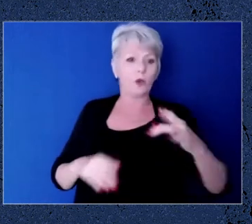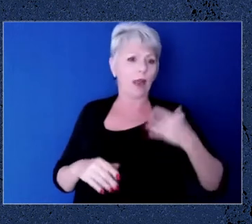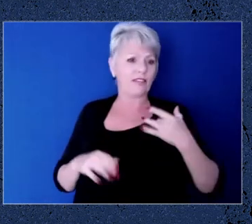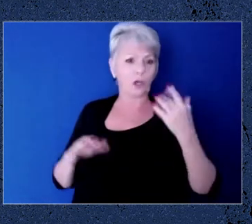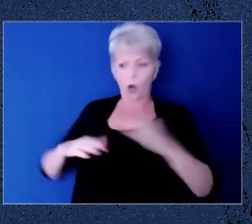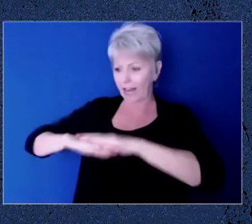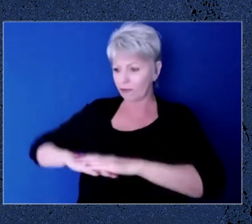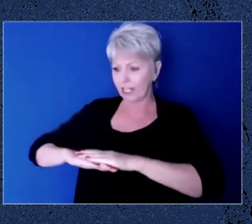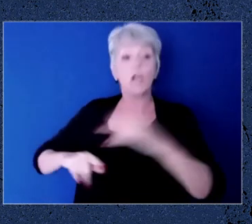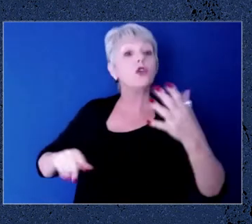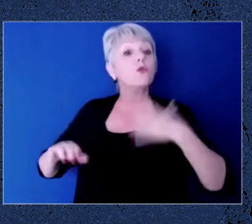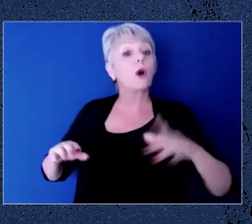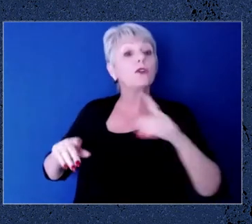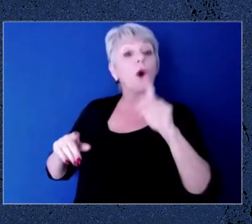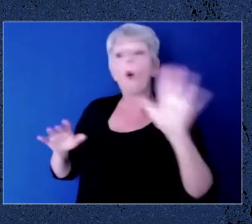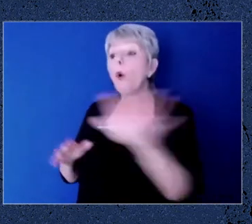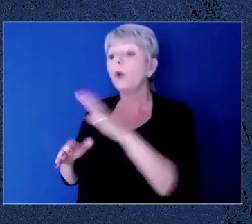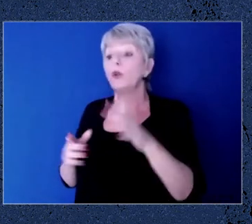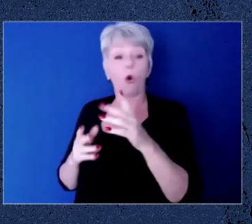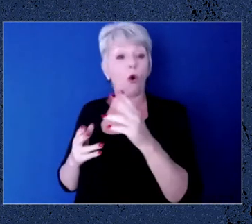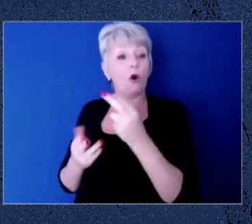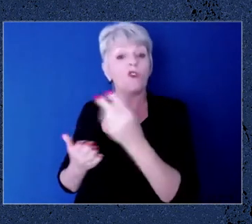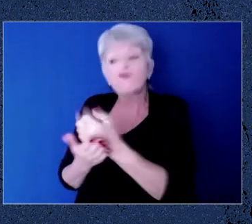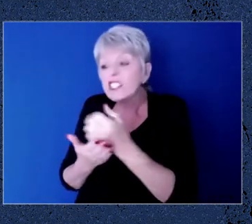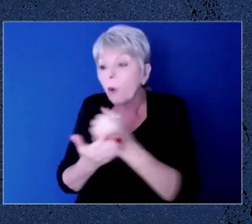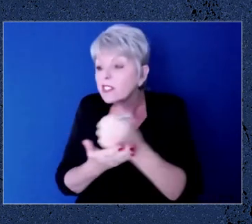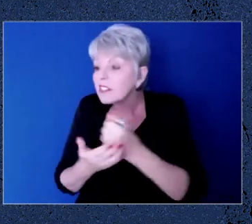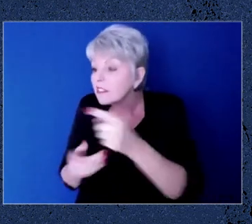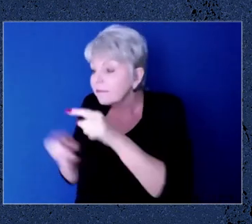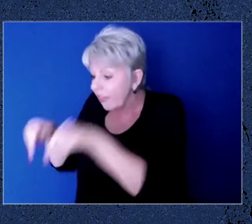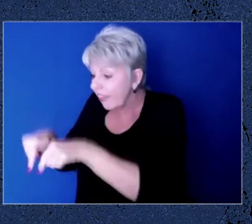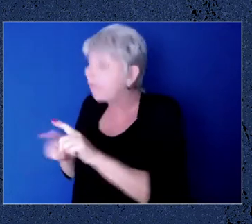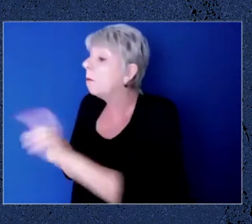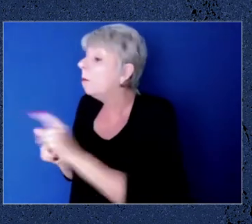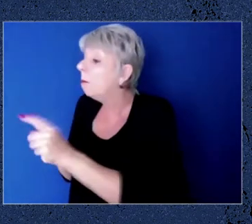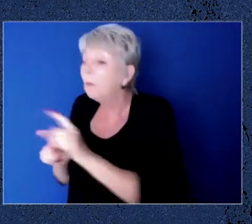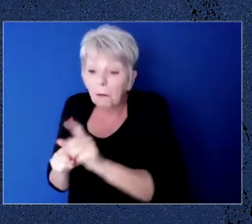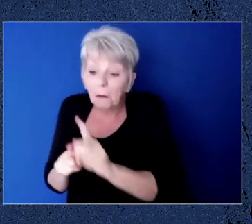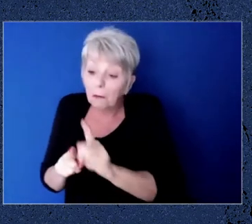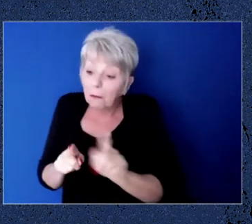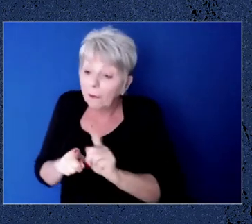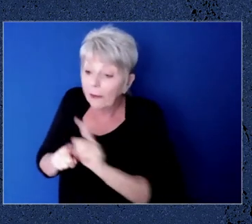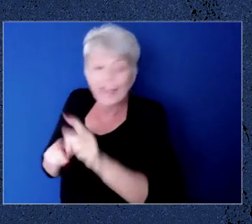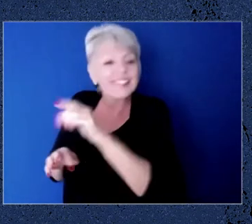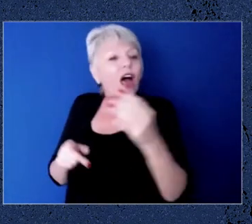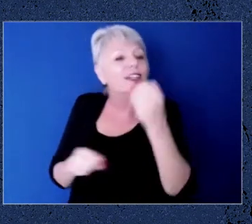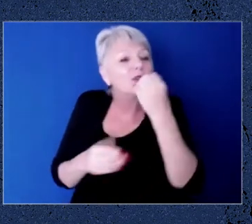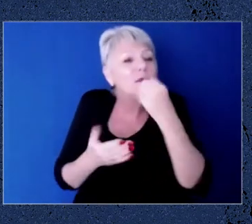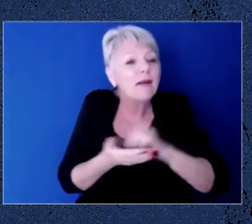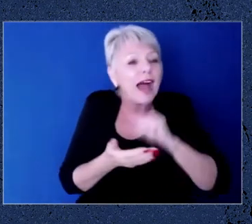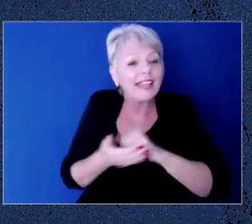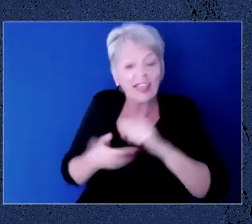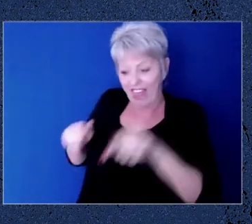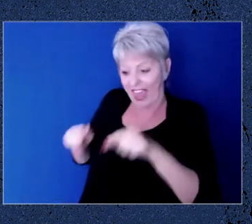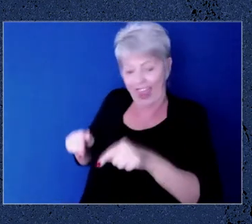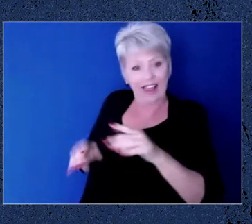You want to keep all of your resources within distance. So you'll manage this here, manage that there, manage that. So you've got this kind of like the supermarket on hand, you know? Yeah. And that's all